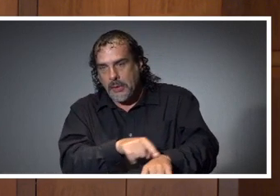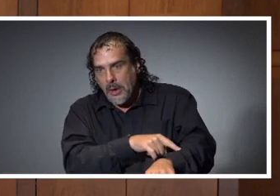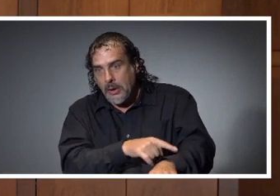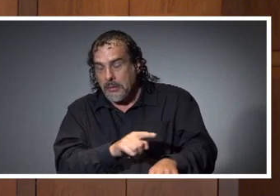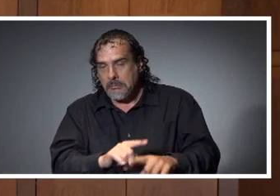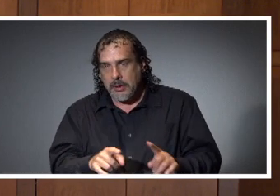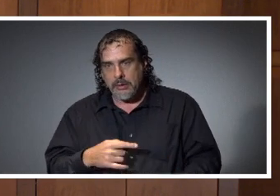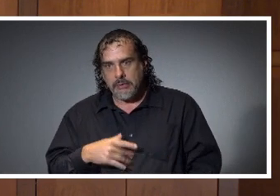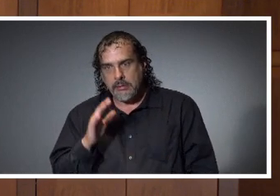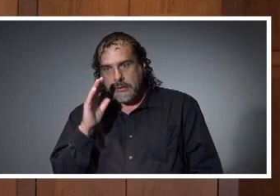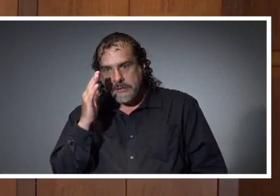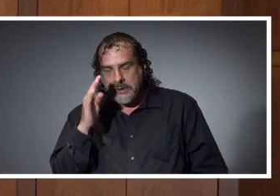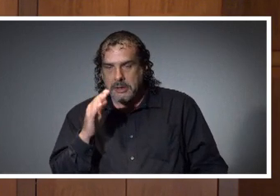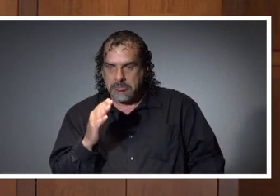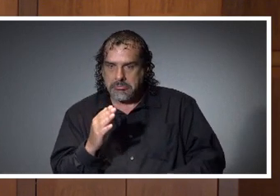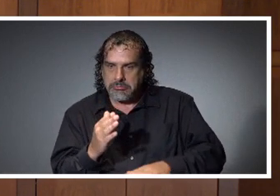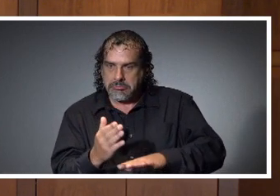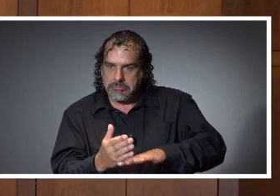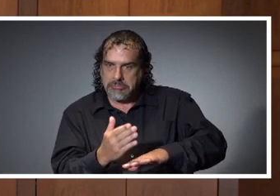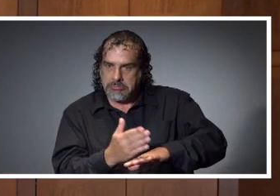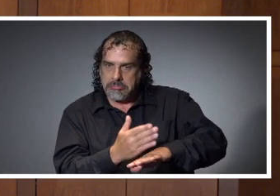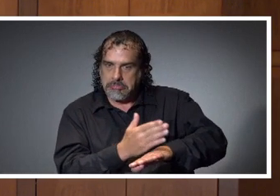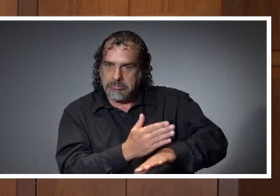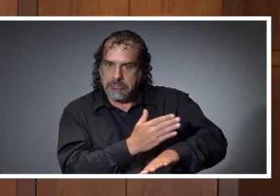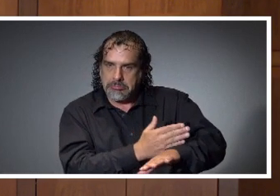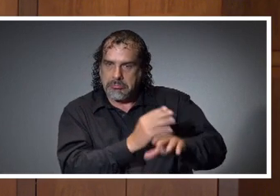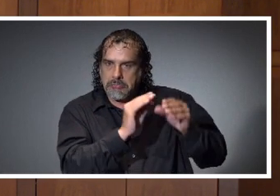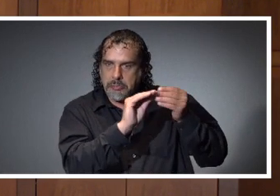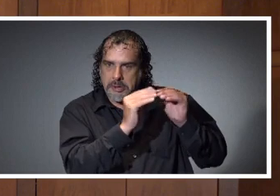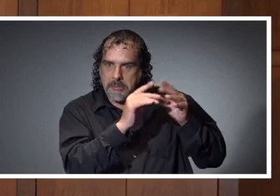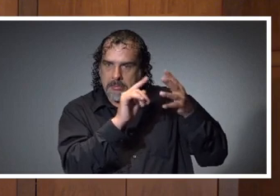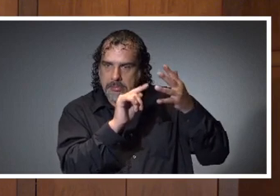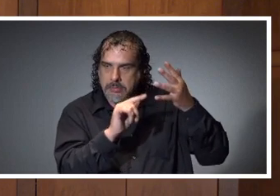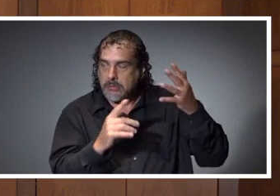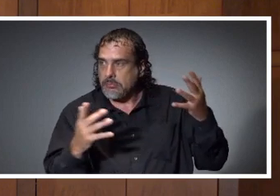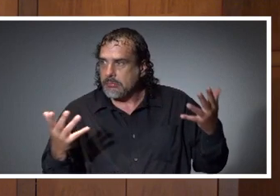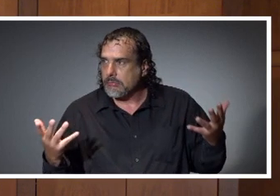we're moving in the right direction with numbers and some of the things you guys